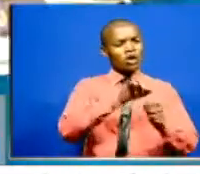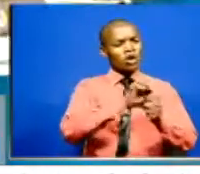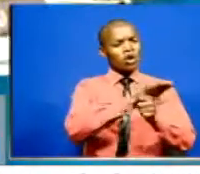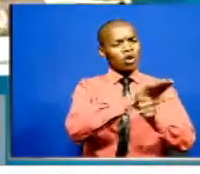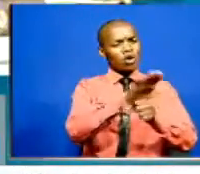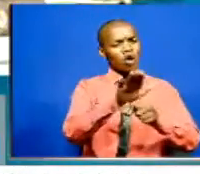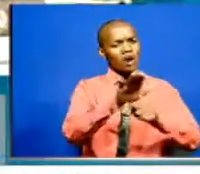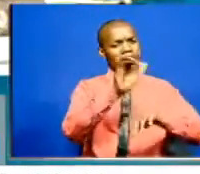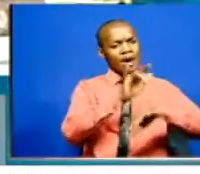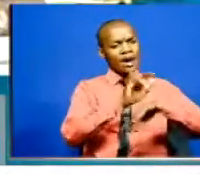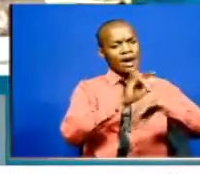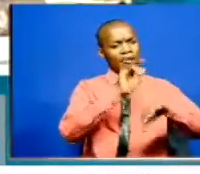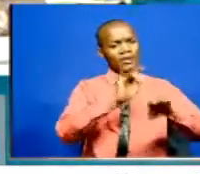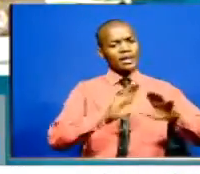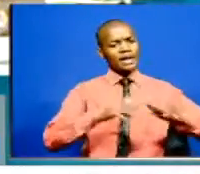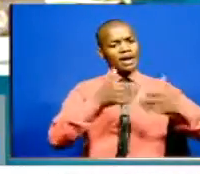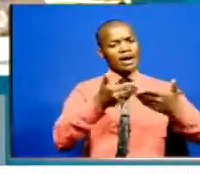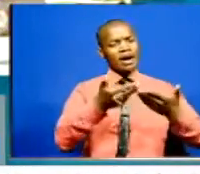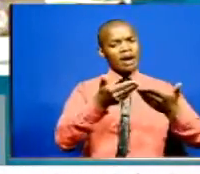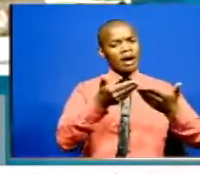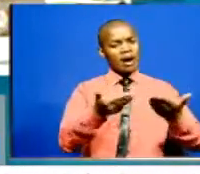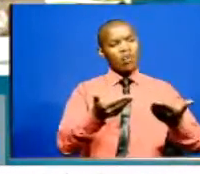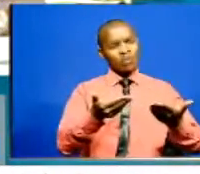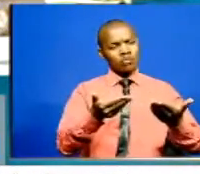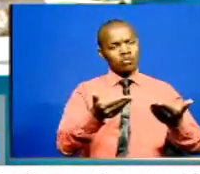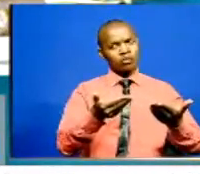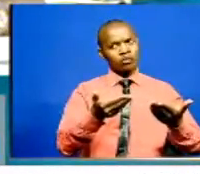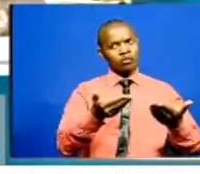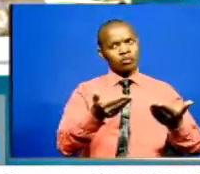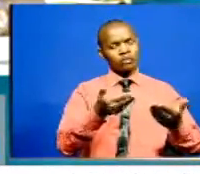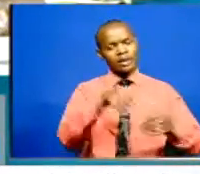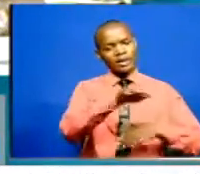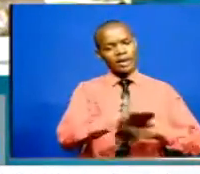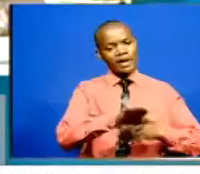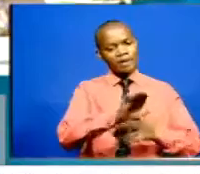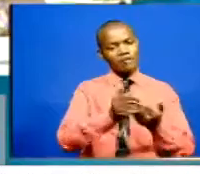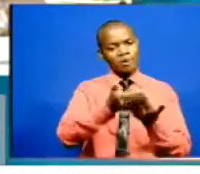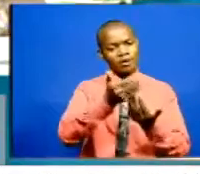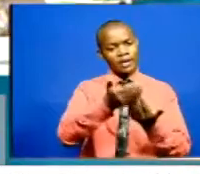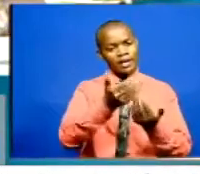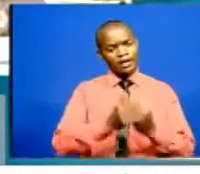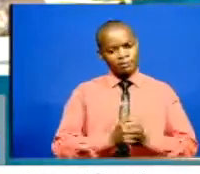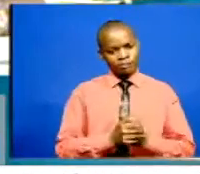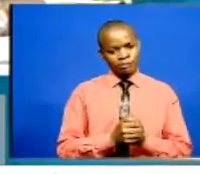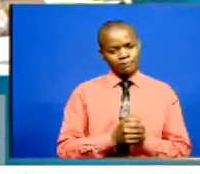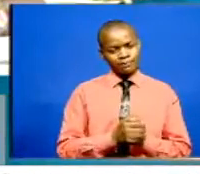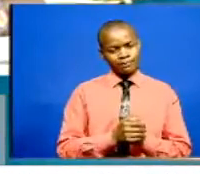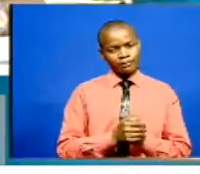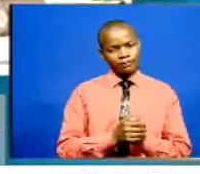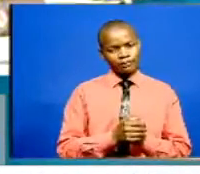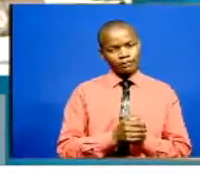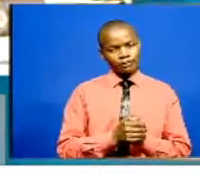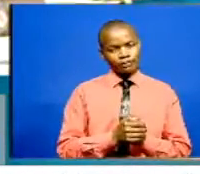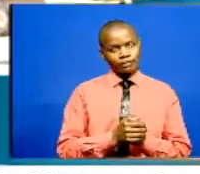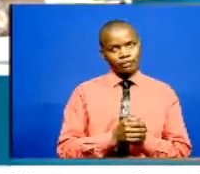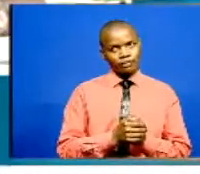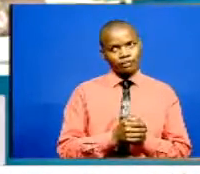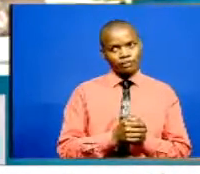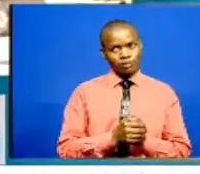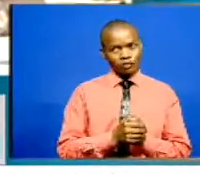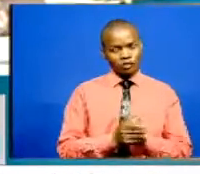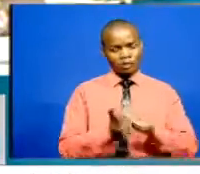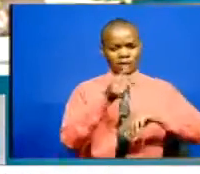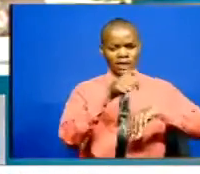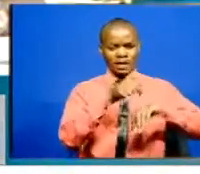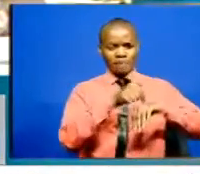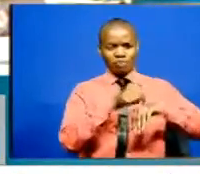or hindered efforts in any efforts in environmental conservation? Because this is a new, talking about